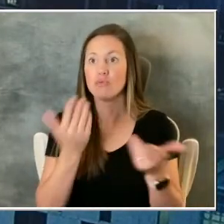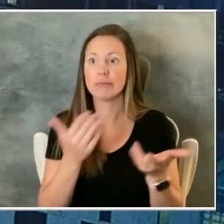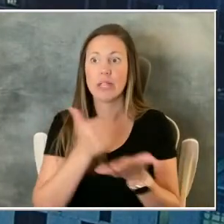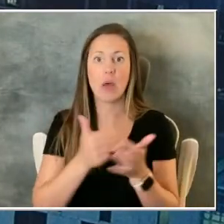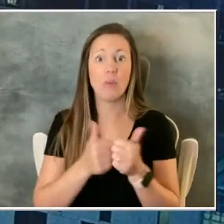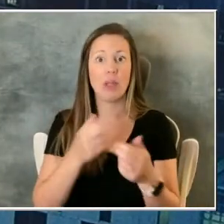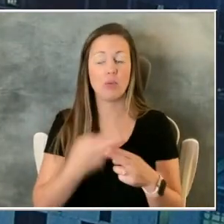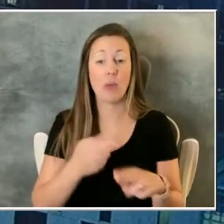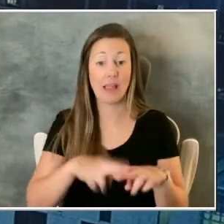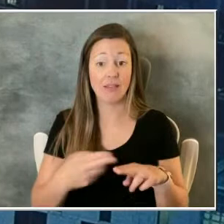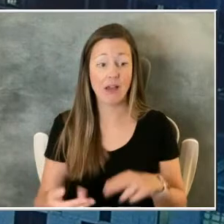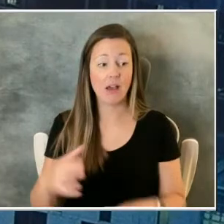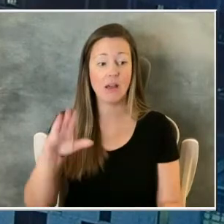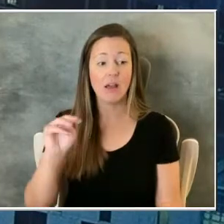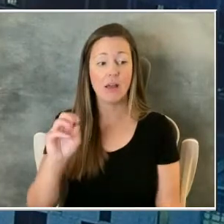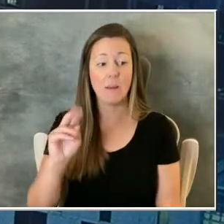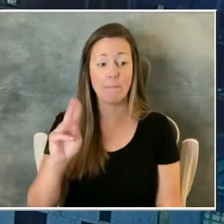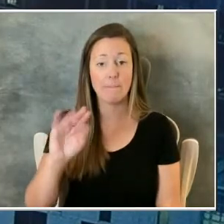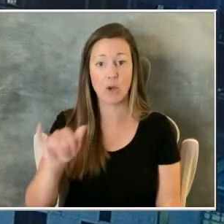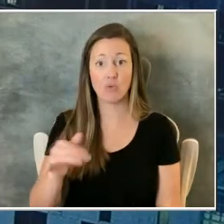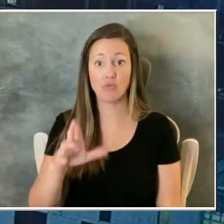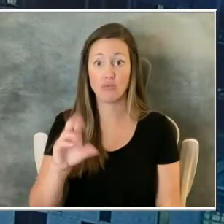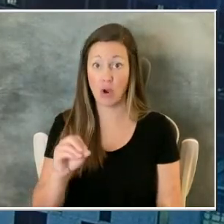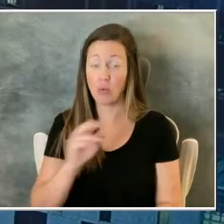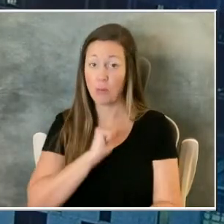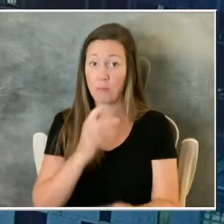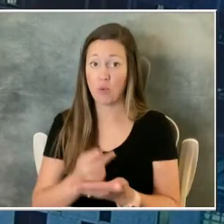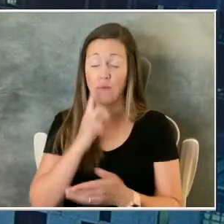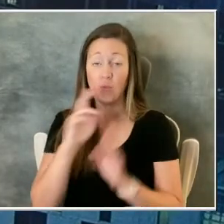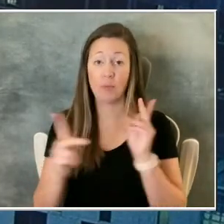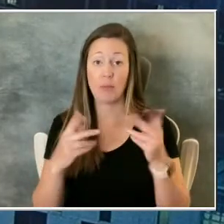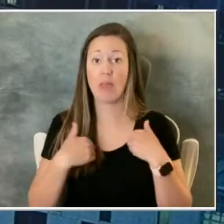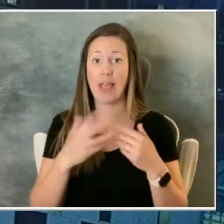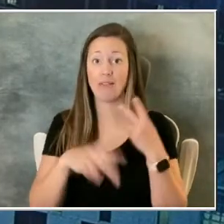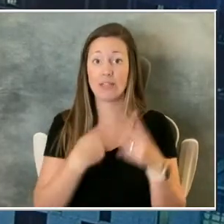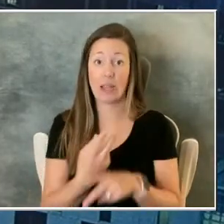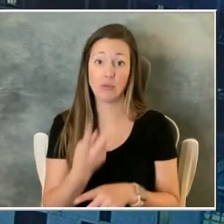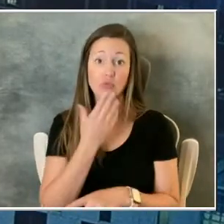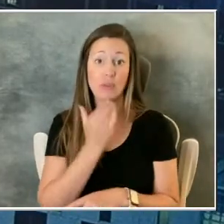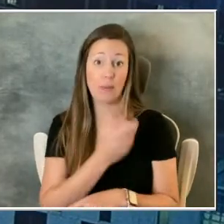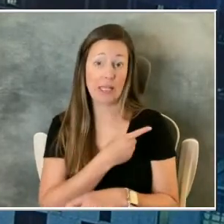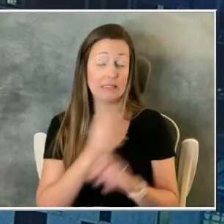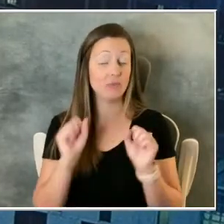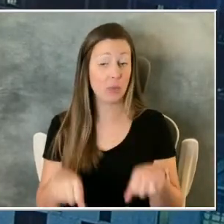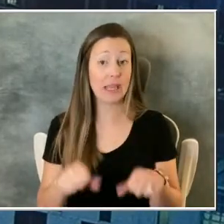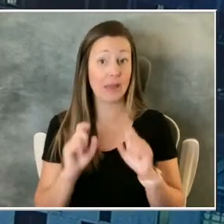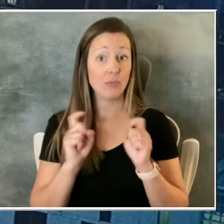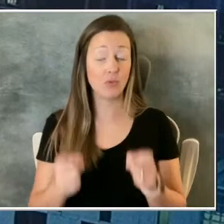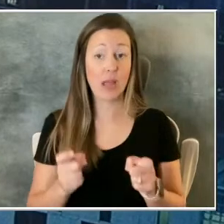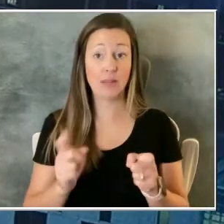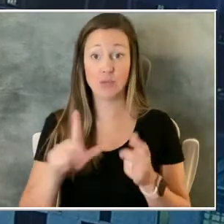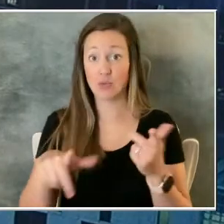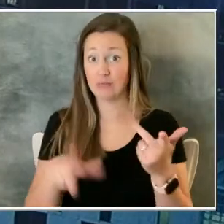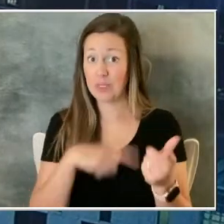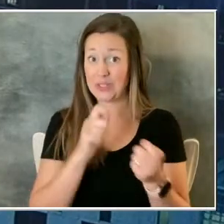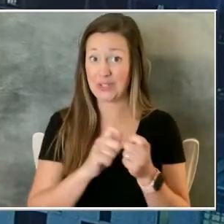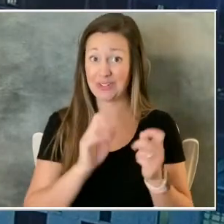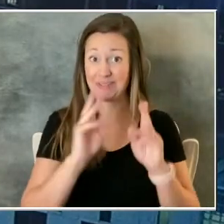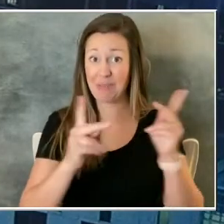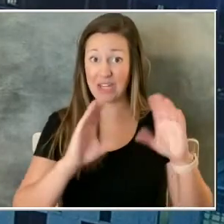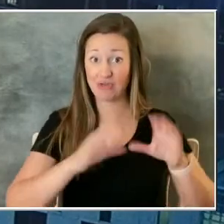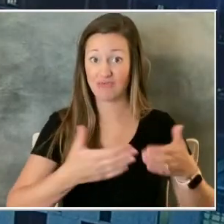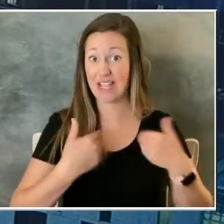for patients with type 2 diabetes. And so those can be prescribed to, certain patients that don't have any of those risk